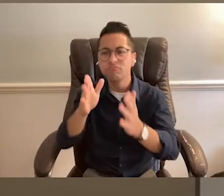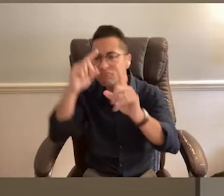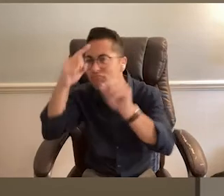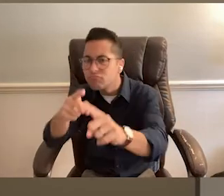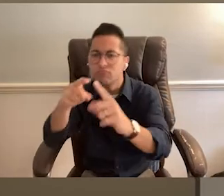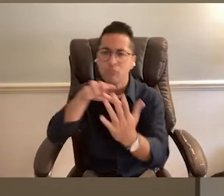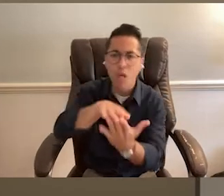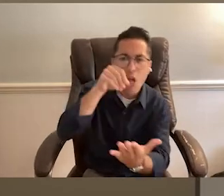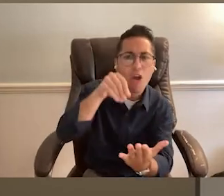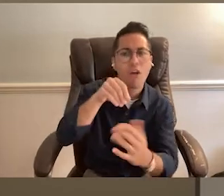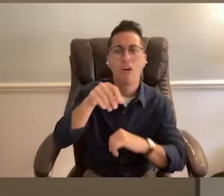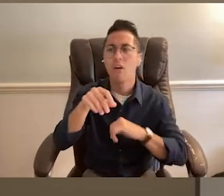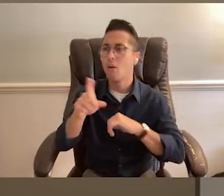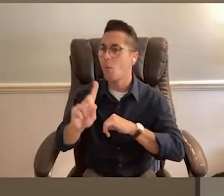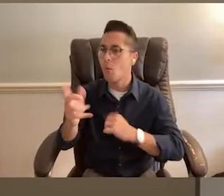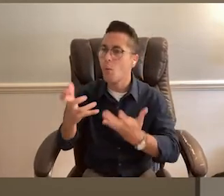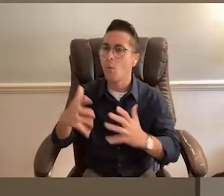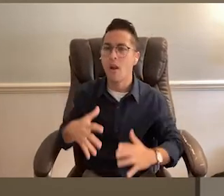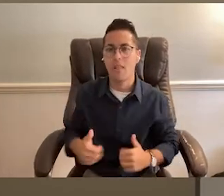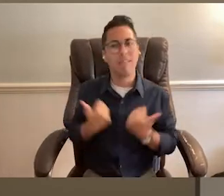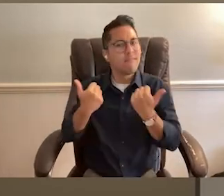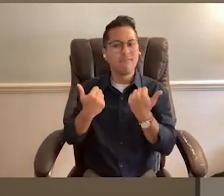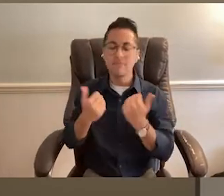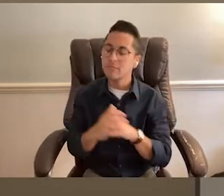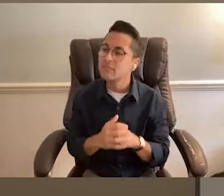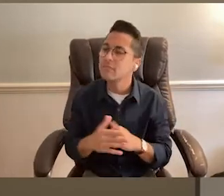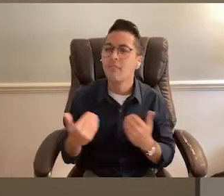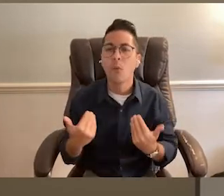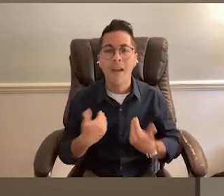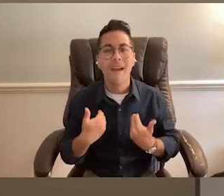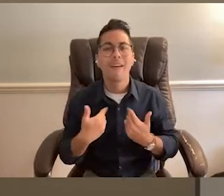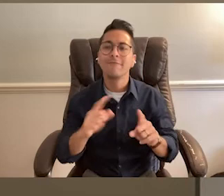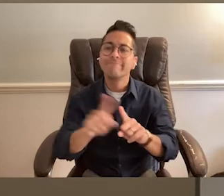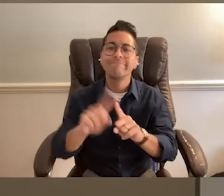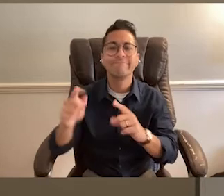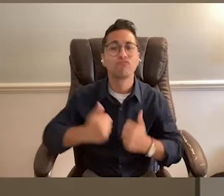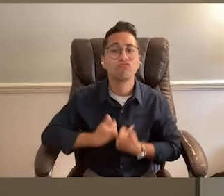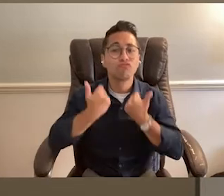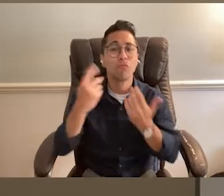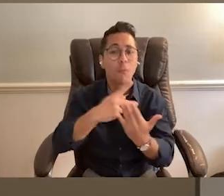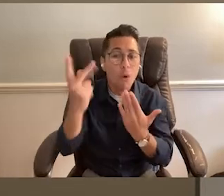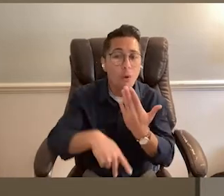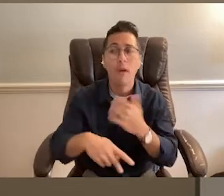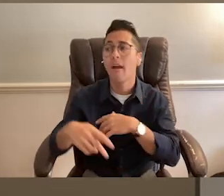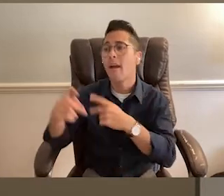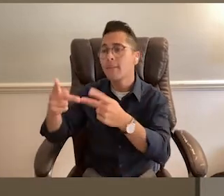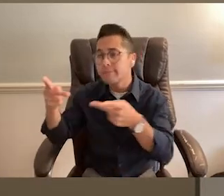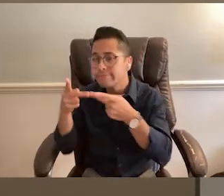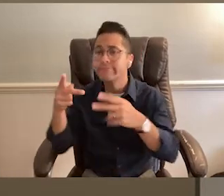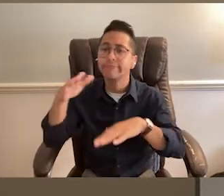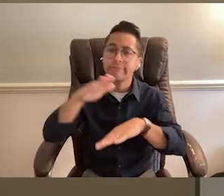And a lot of our students, looking at them, you wouldn't know that they had a disability or difference. So we want them to be prepared to be out in that world